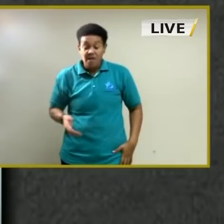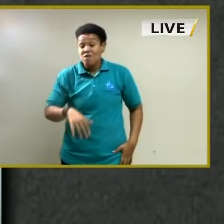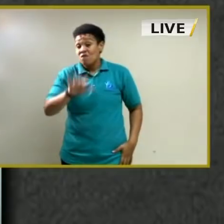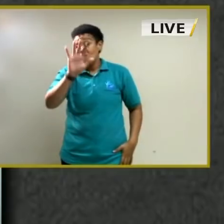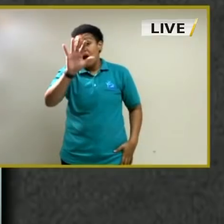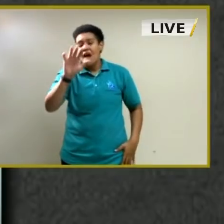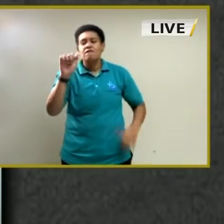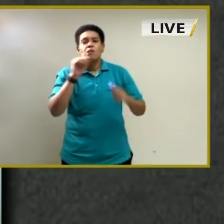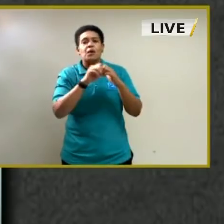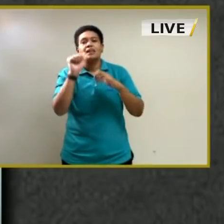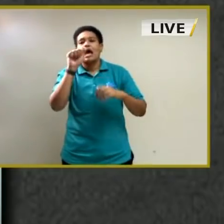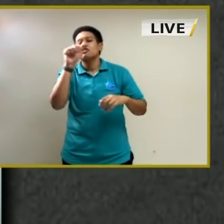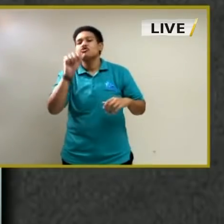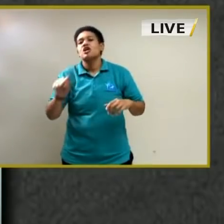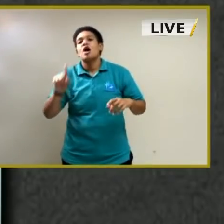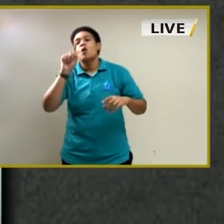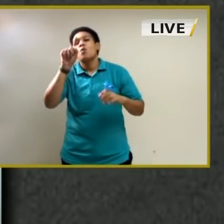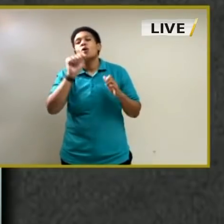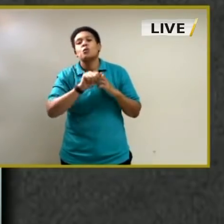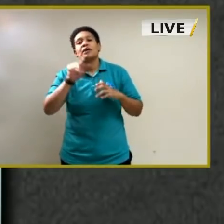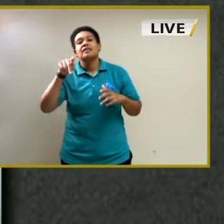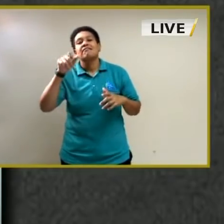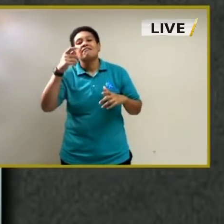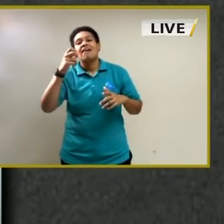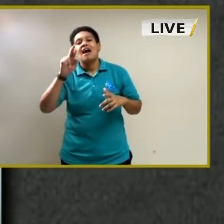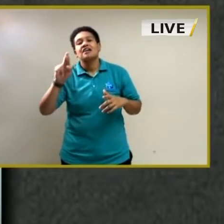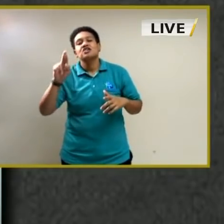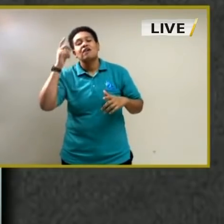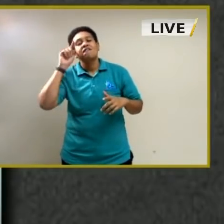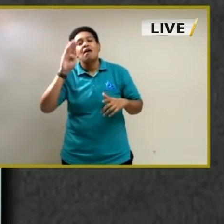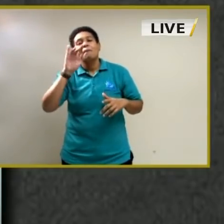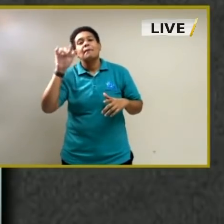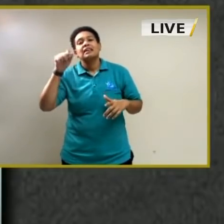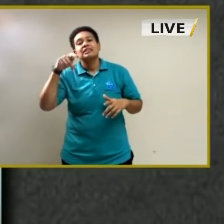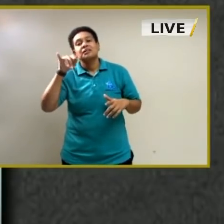5 with AstraZeneca, 1 with Pfizer. For Bell's palsy,